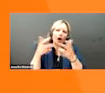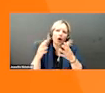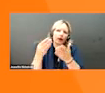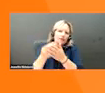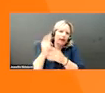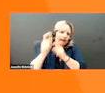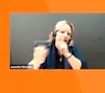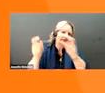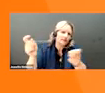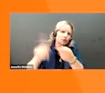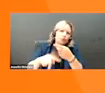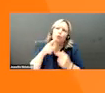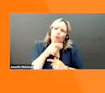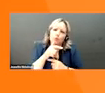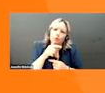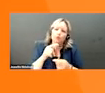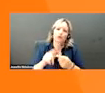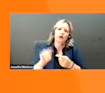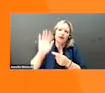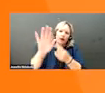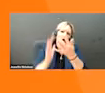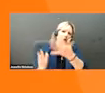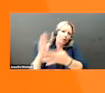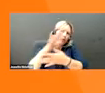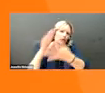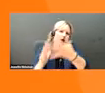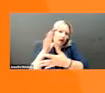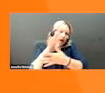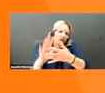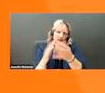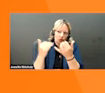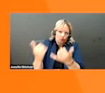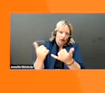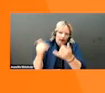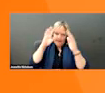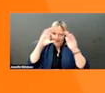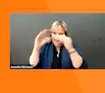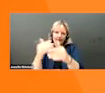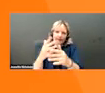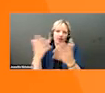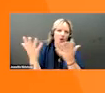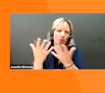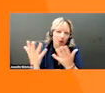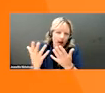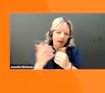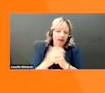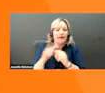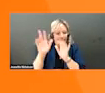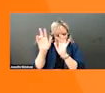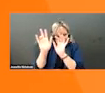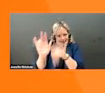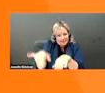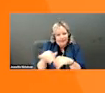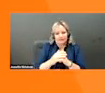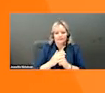agenda, and how you can fit into that. That's sort of the best advice I can give for now.